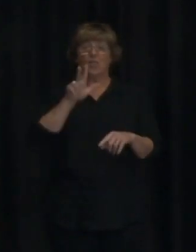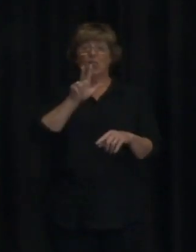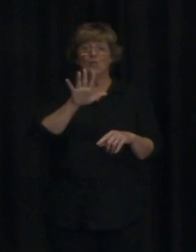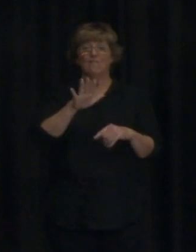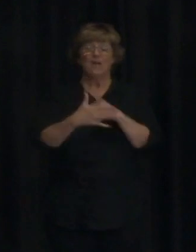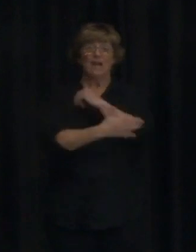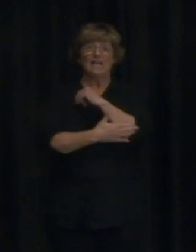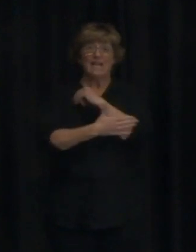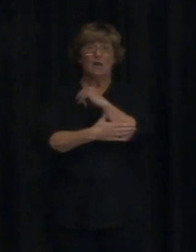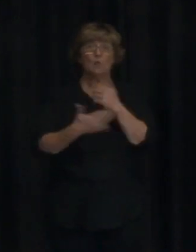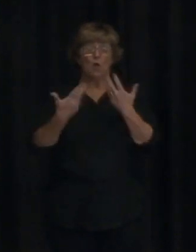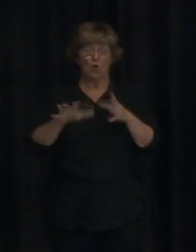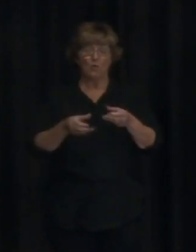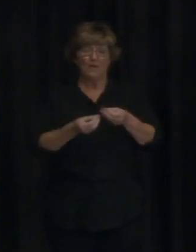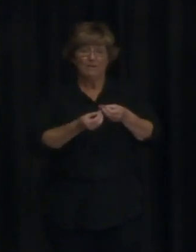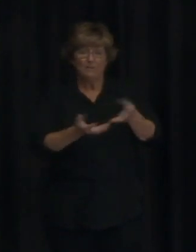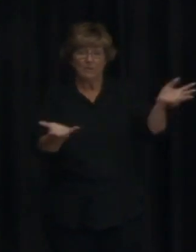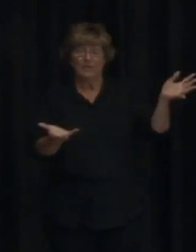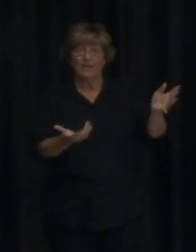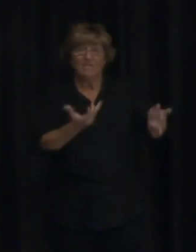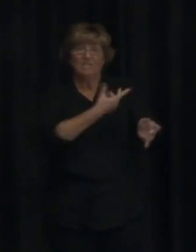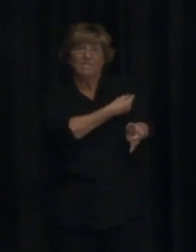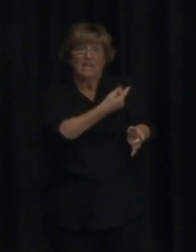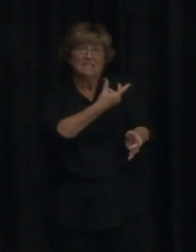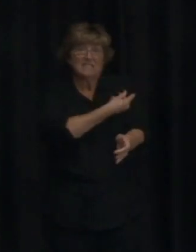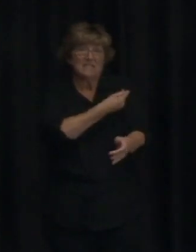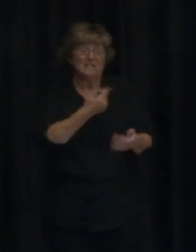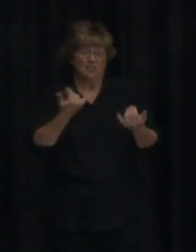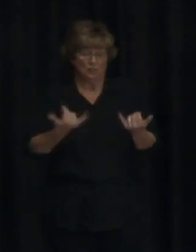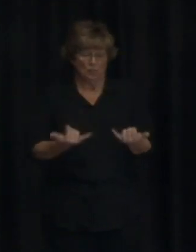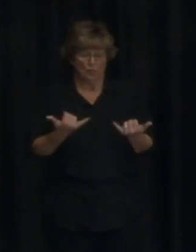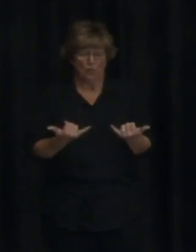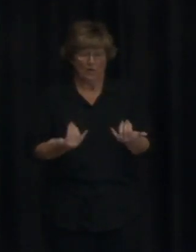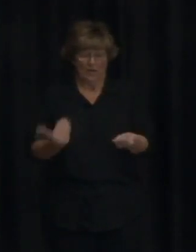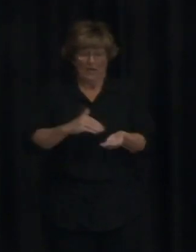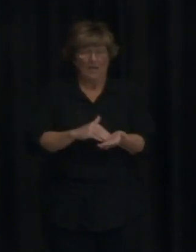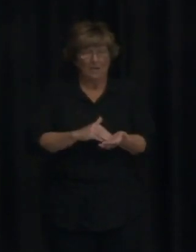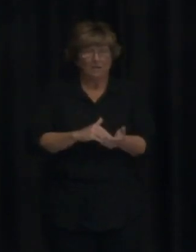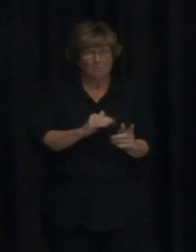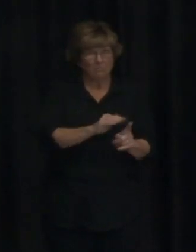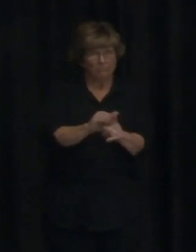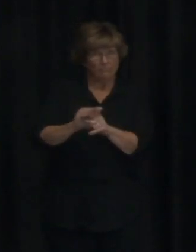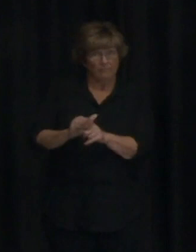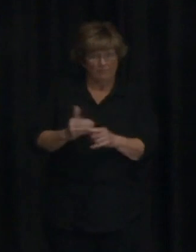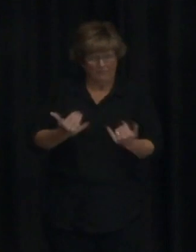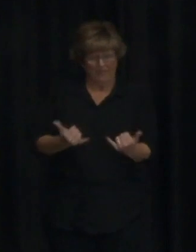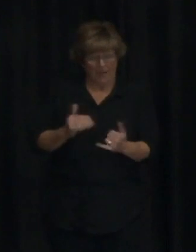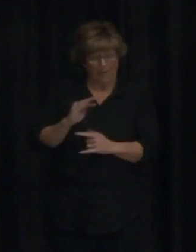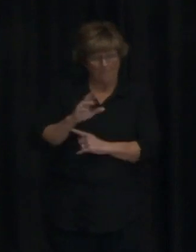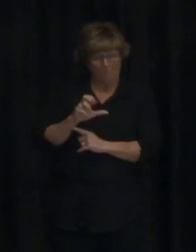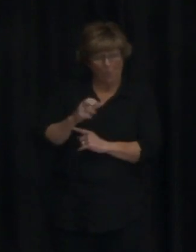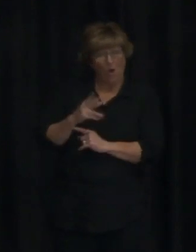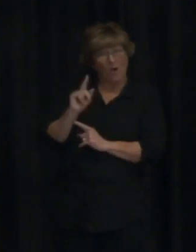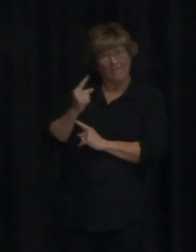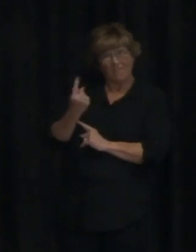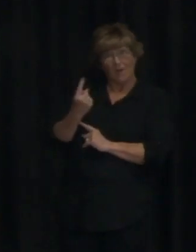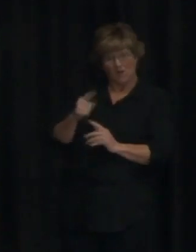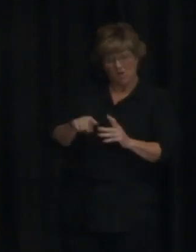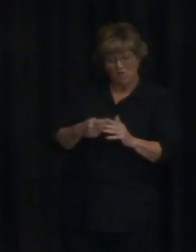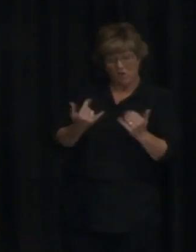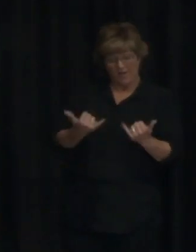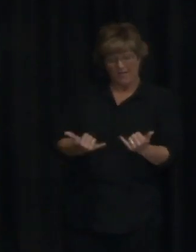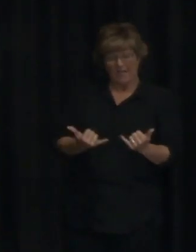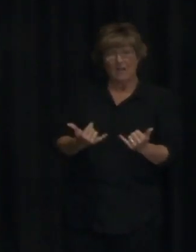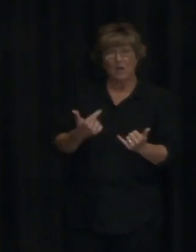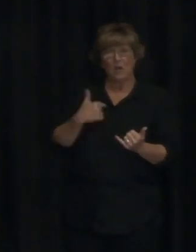are already administering vaccinations. And today, again, I'll remind you, today, March 1st, starts the day we're